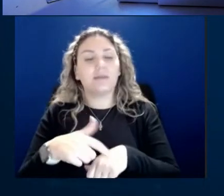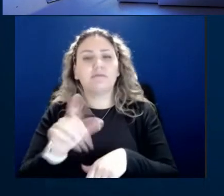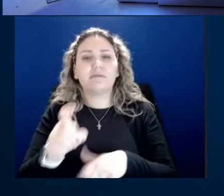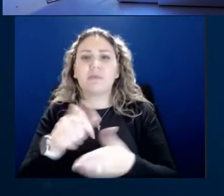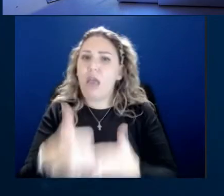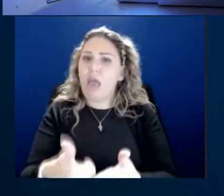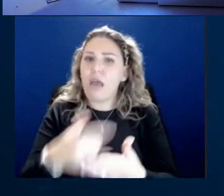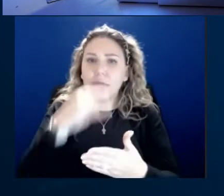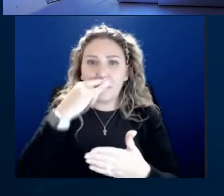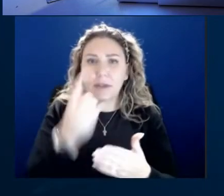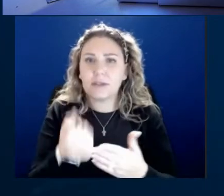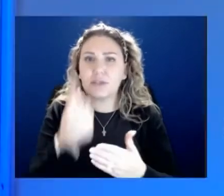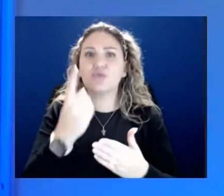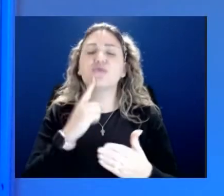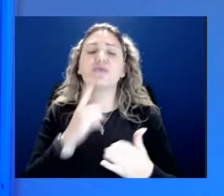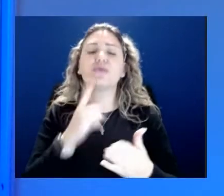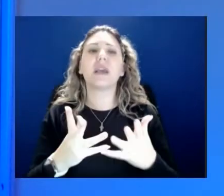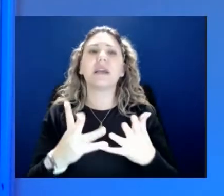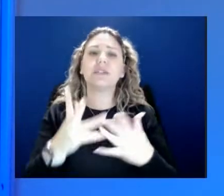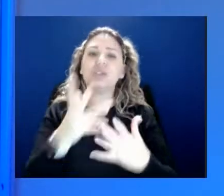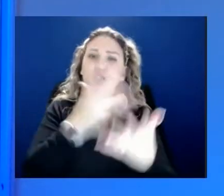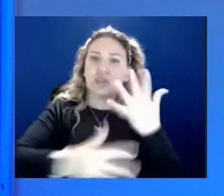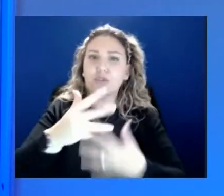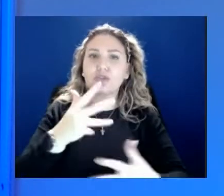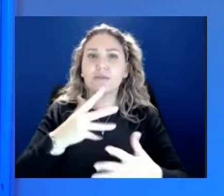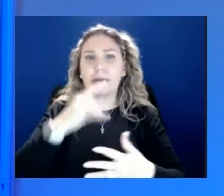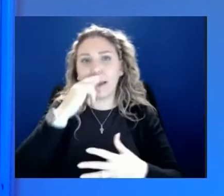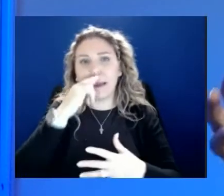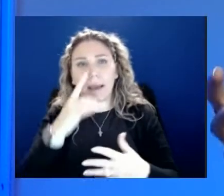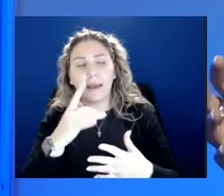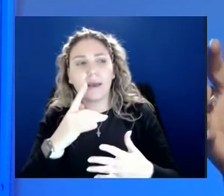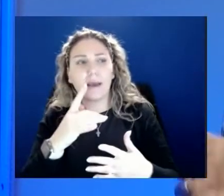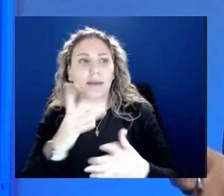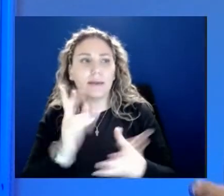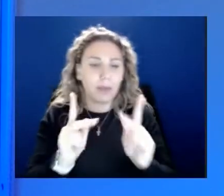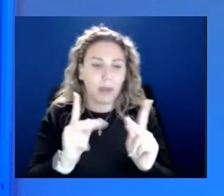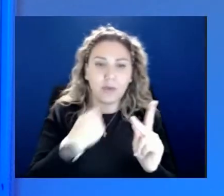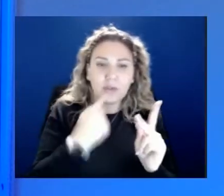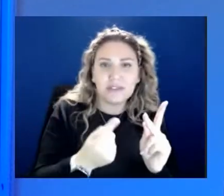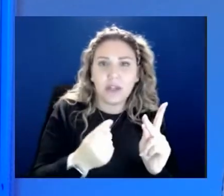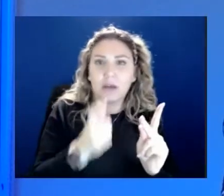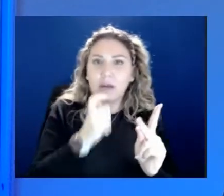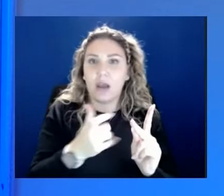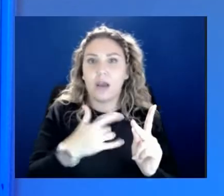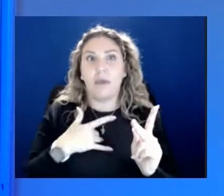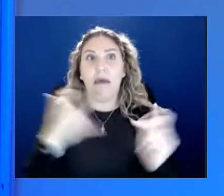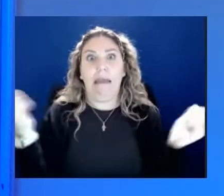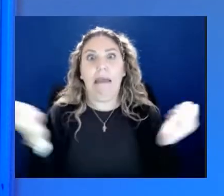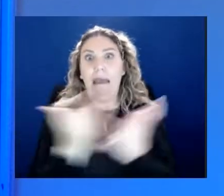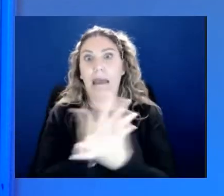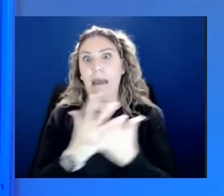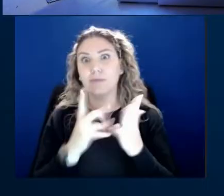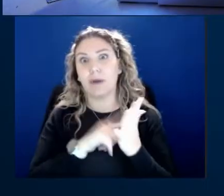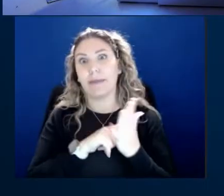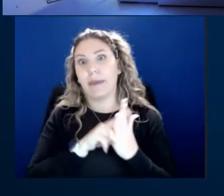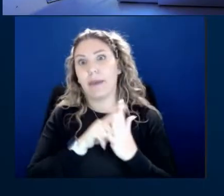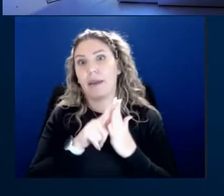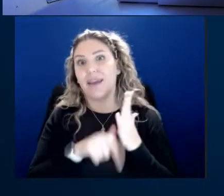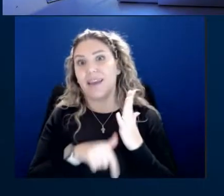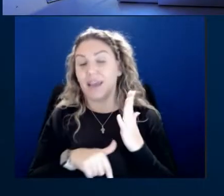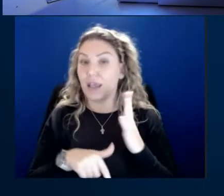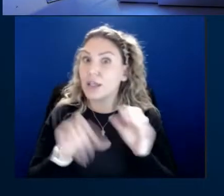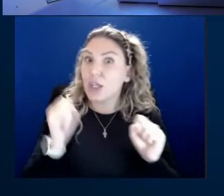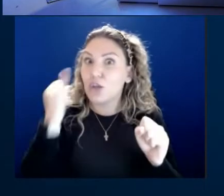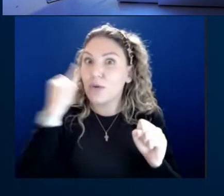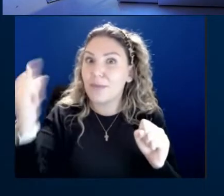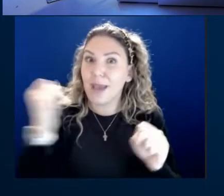people will ask you, and you don't have to tell everyone how you really feel about everything. But could you imagine if we really did that? I mean, I